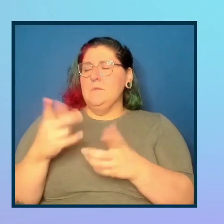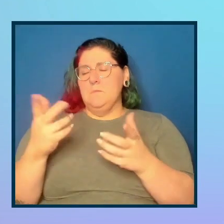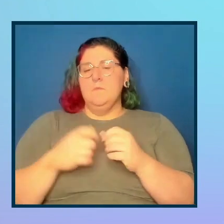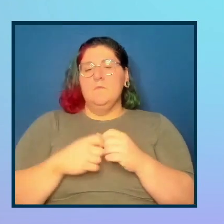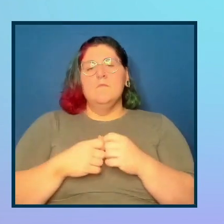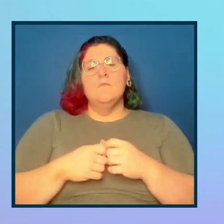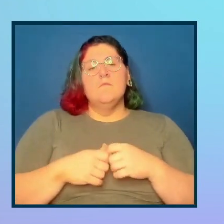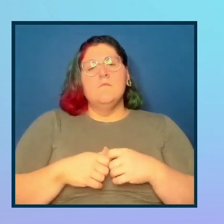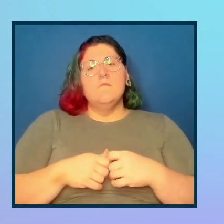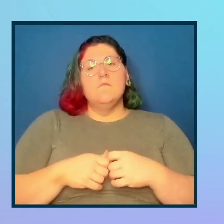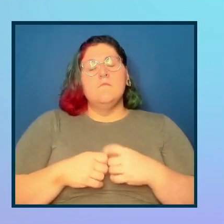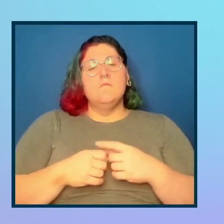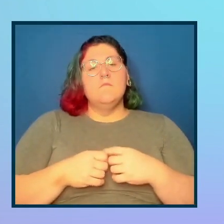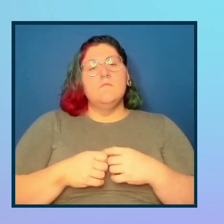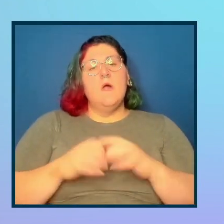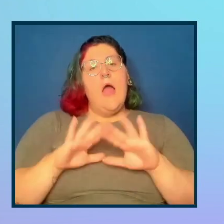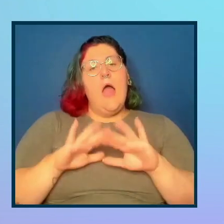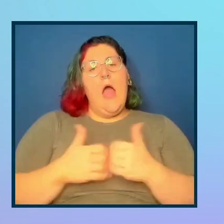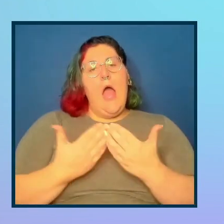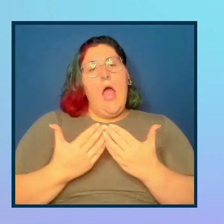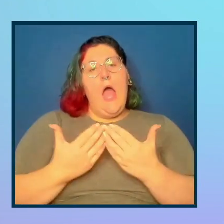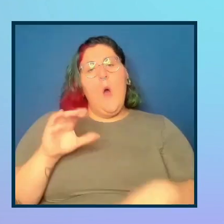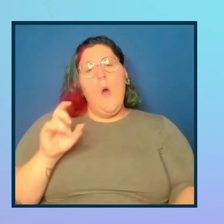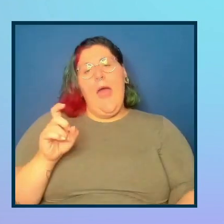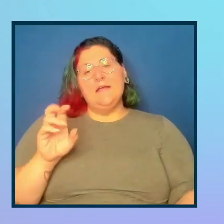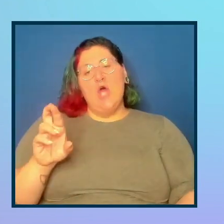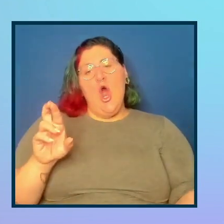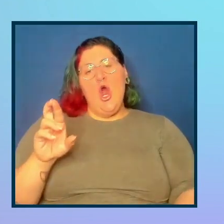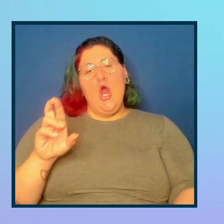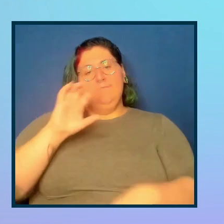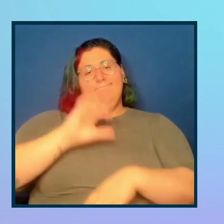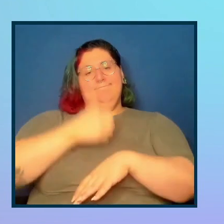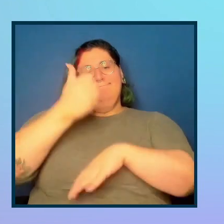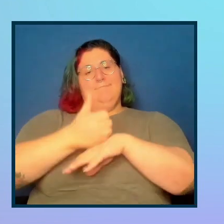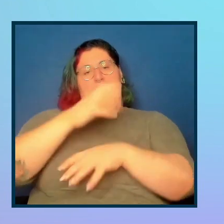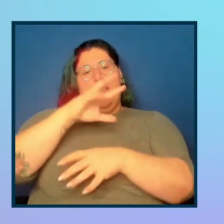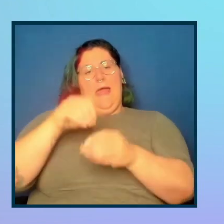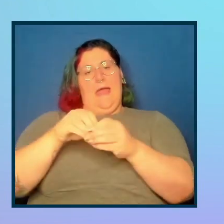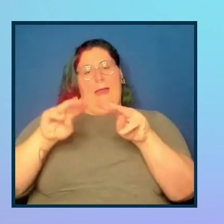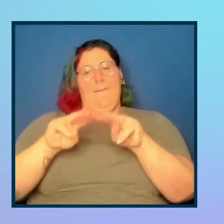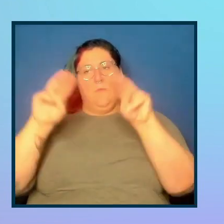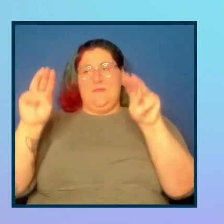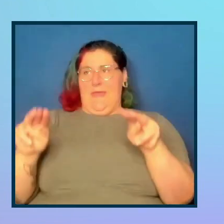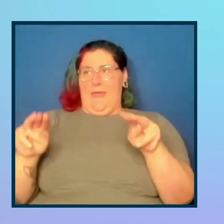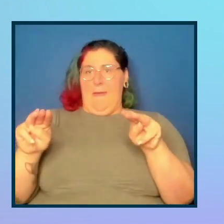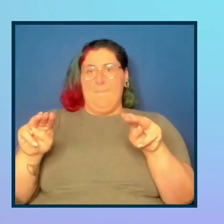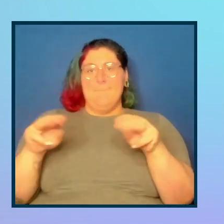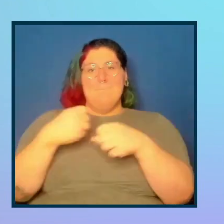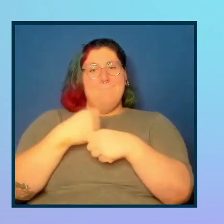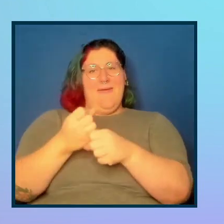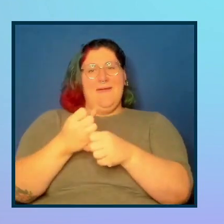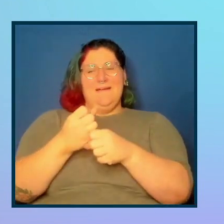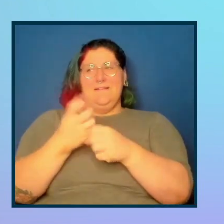one. How could XR installations in museums curate more accessible experiences for